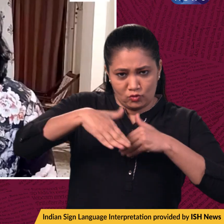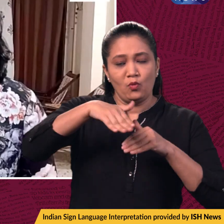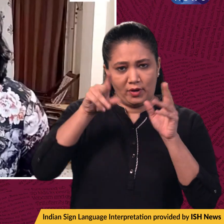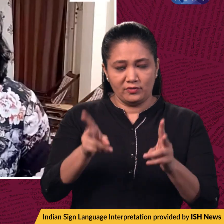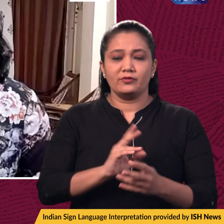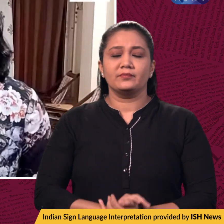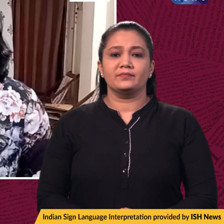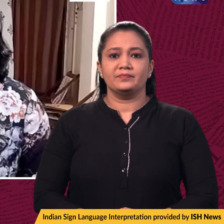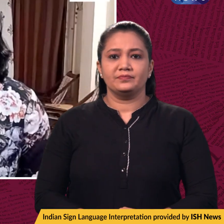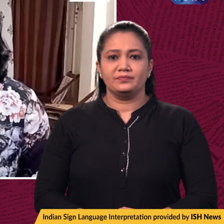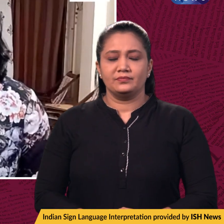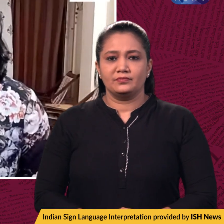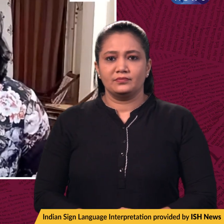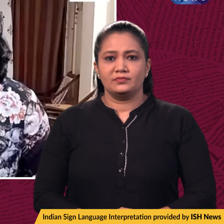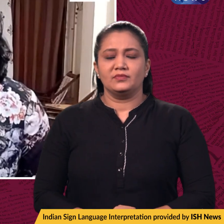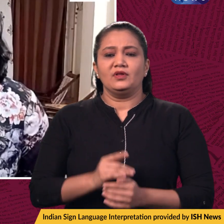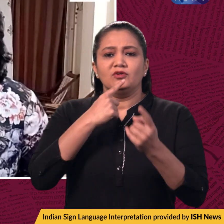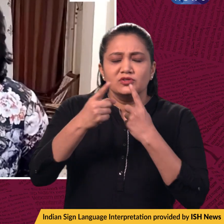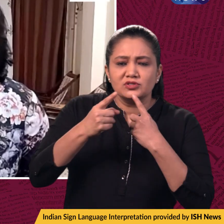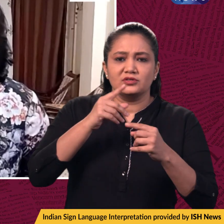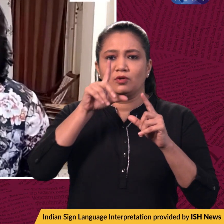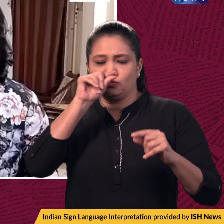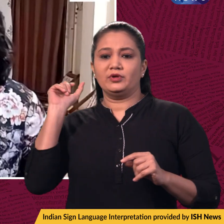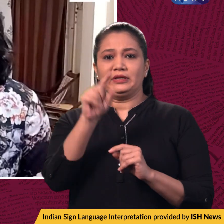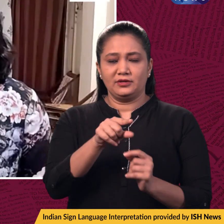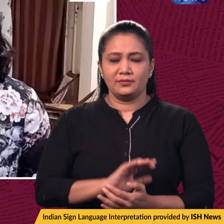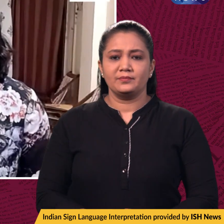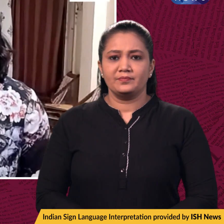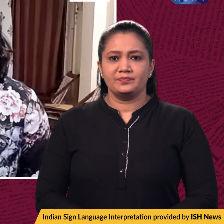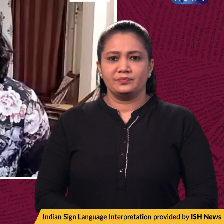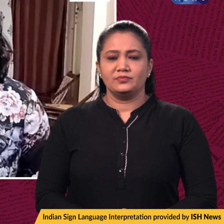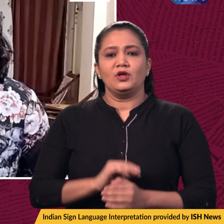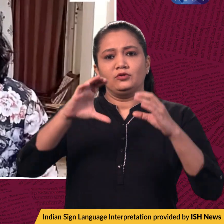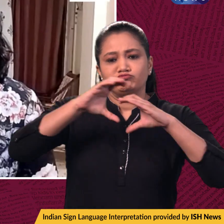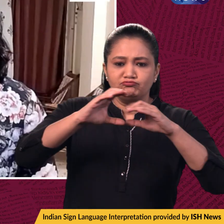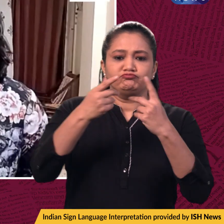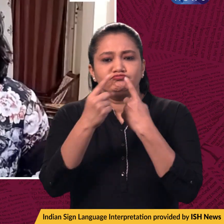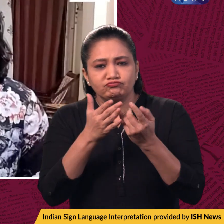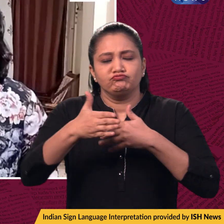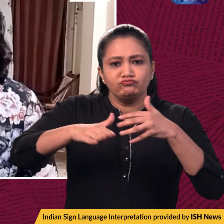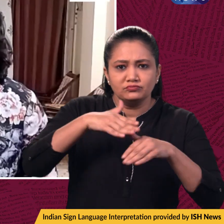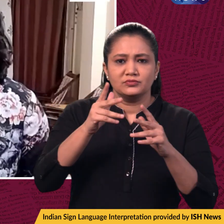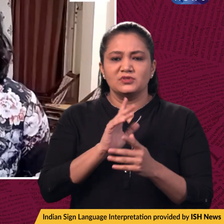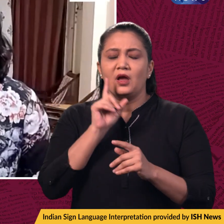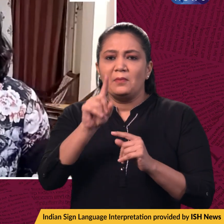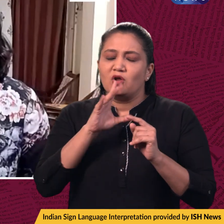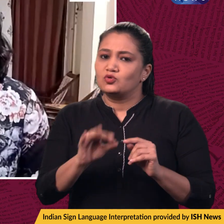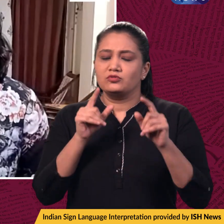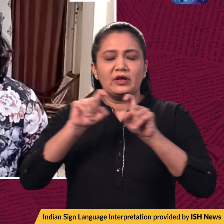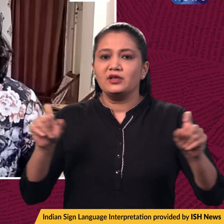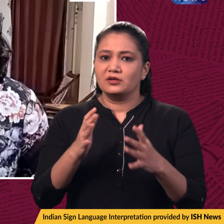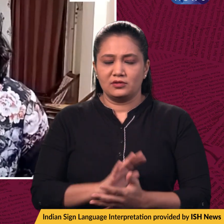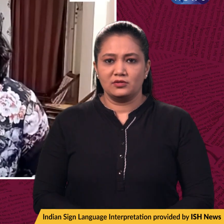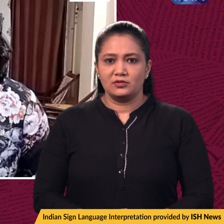are currently underway. Kyiv's lead negotiator has tweeted, and I quote, "Communication is being held, yet it's hard.